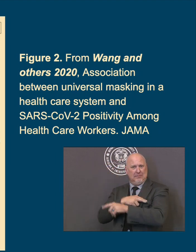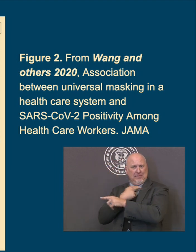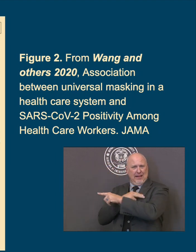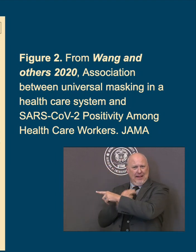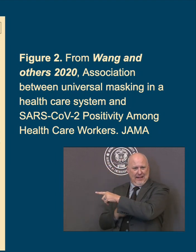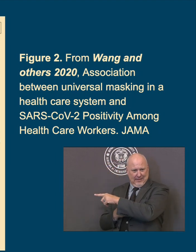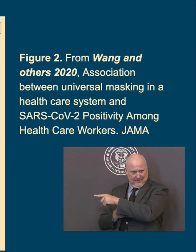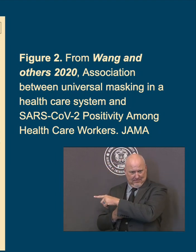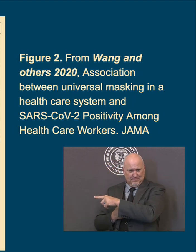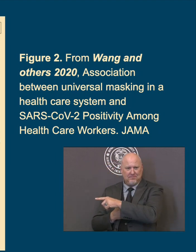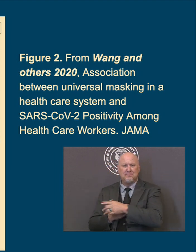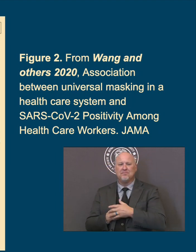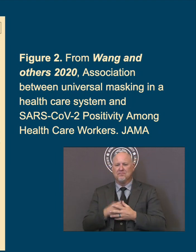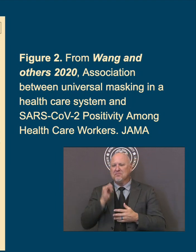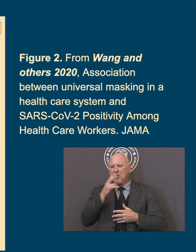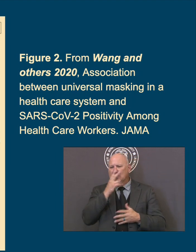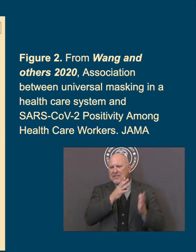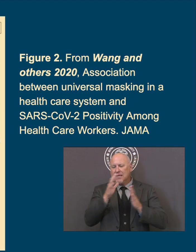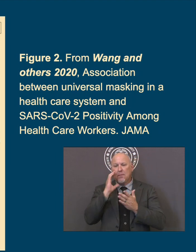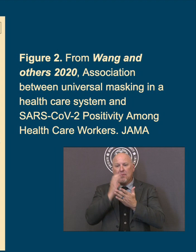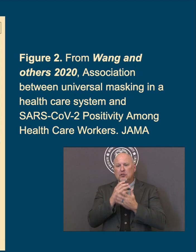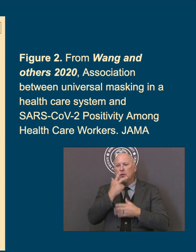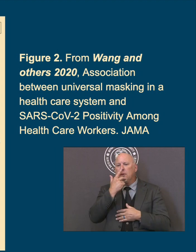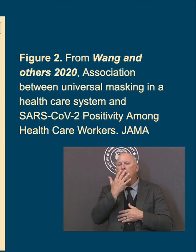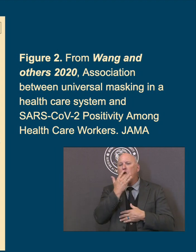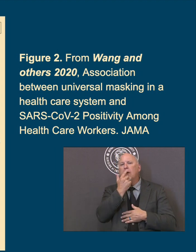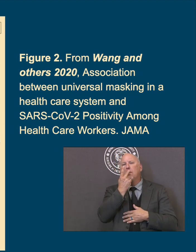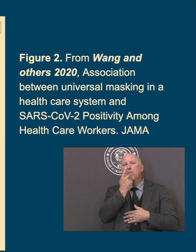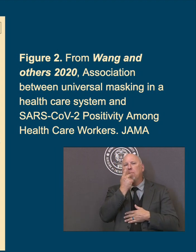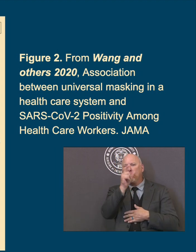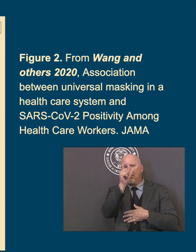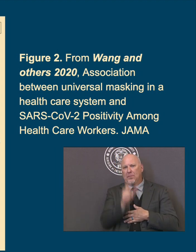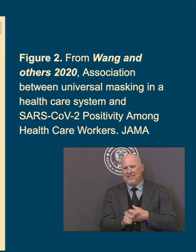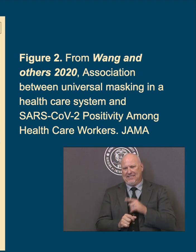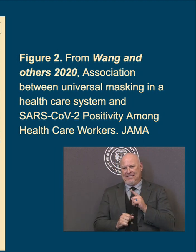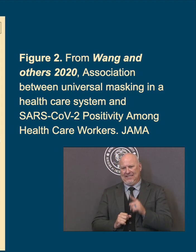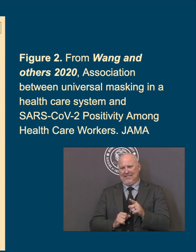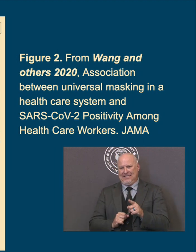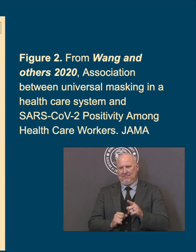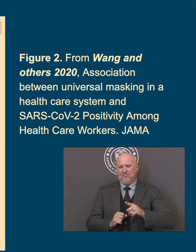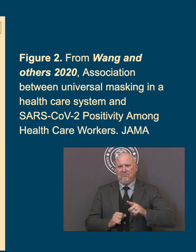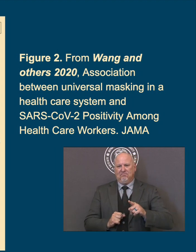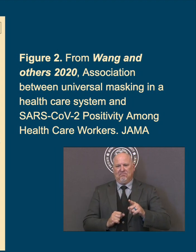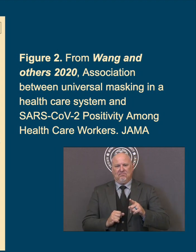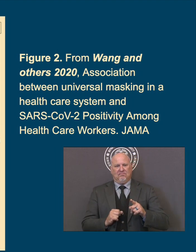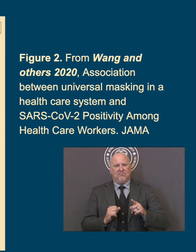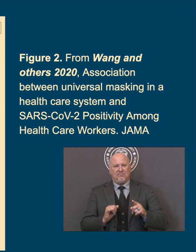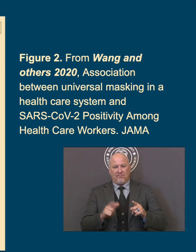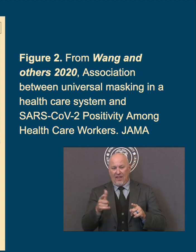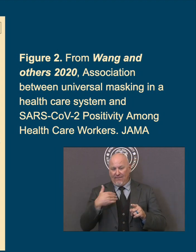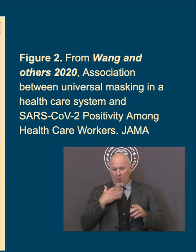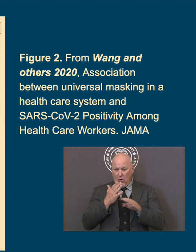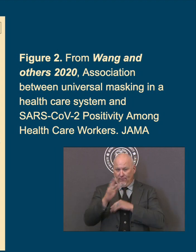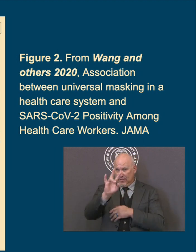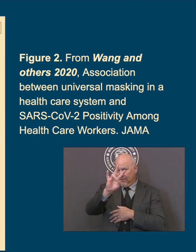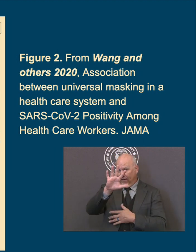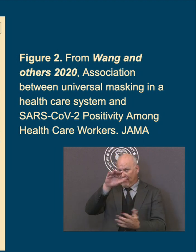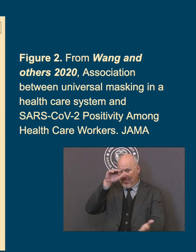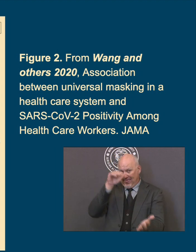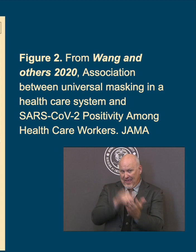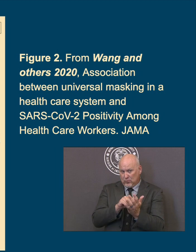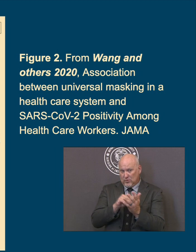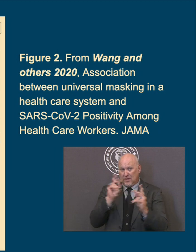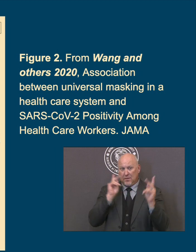left. Universal masking was implemented in their healthcare system, so over 75,000 people were involved in this study. The